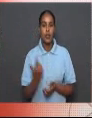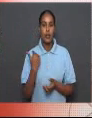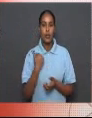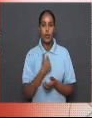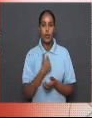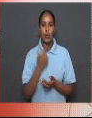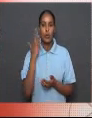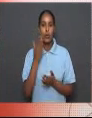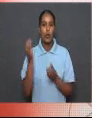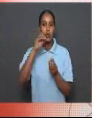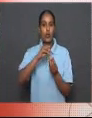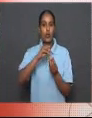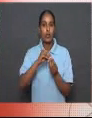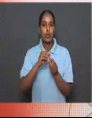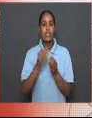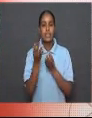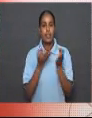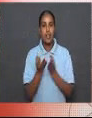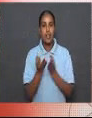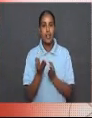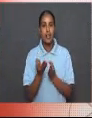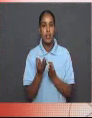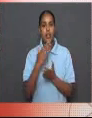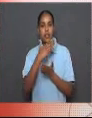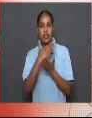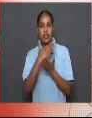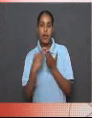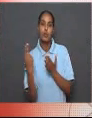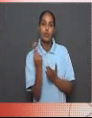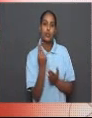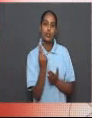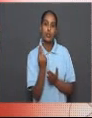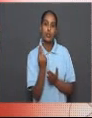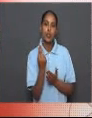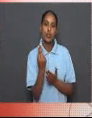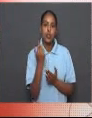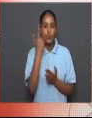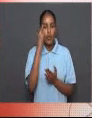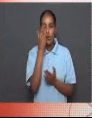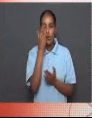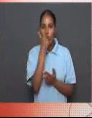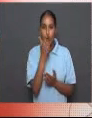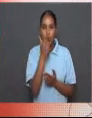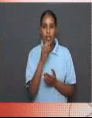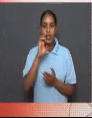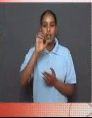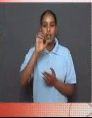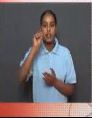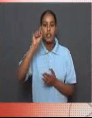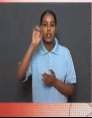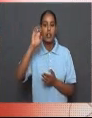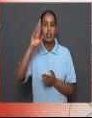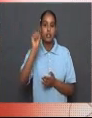We will also describe some uses for common esters.